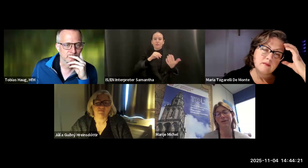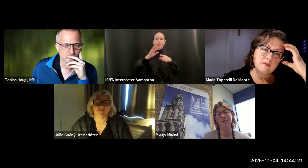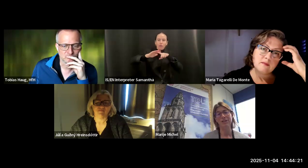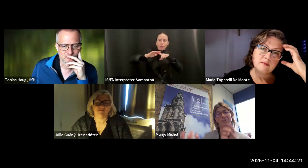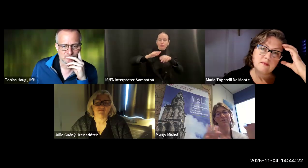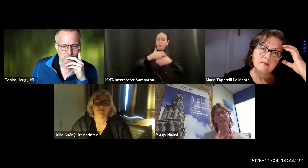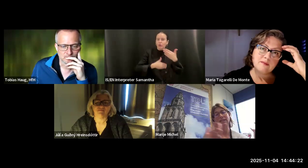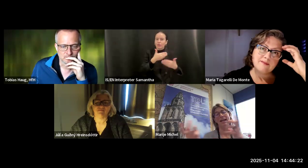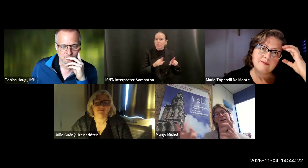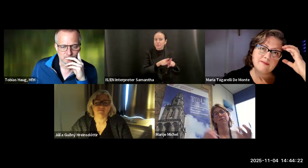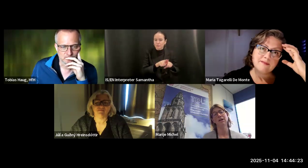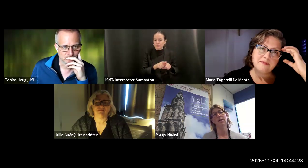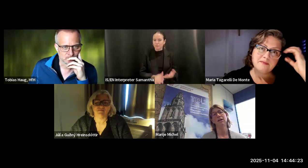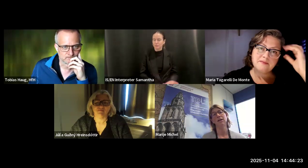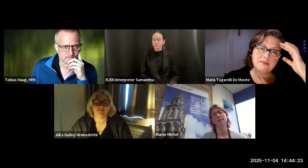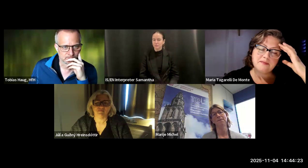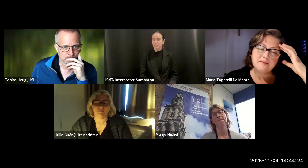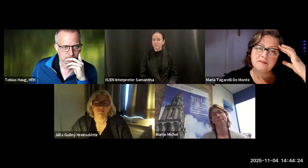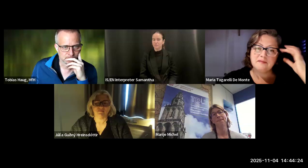be an interesting question to see how